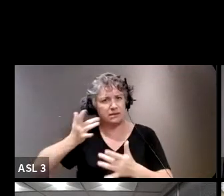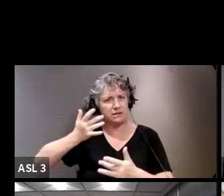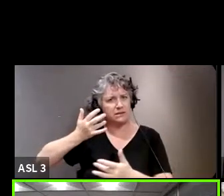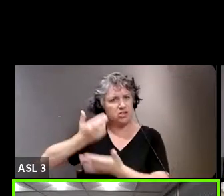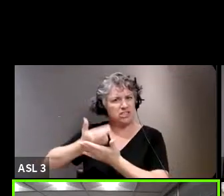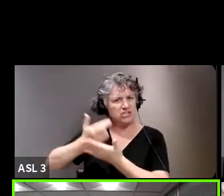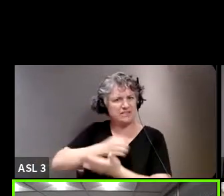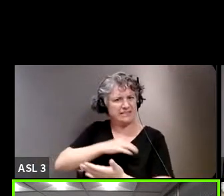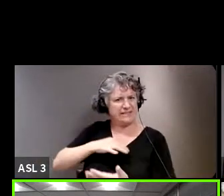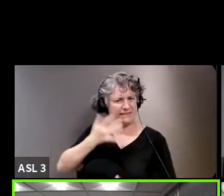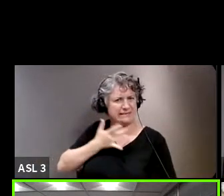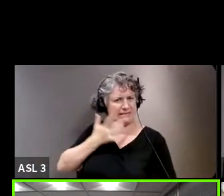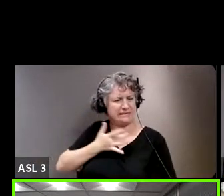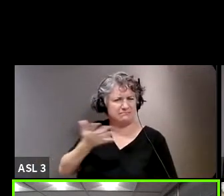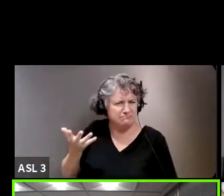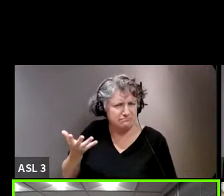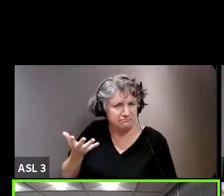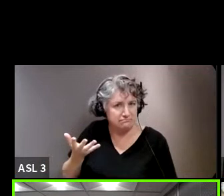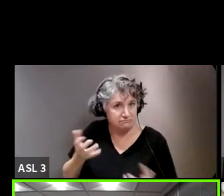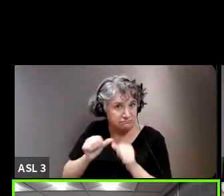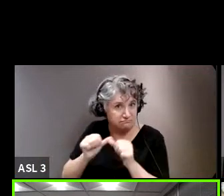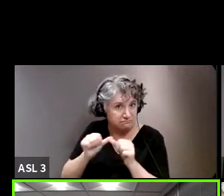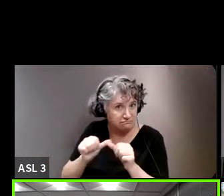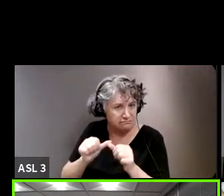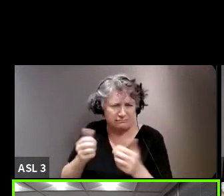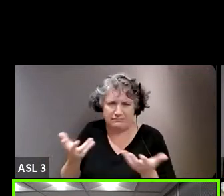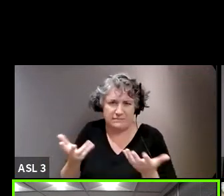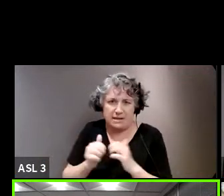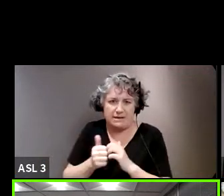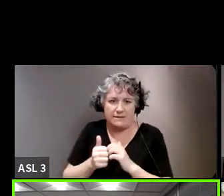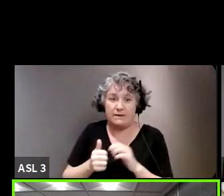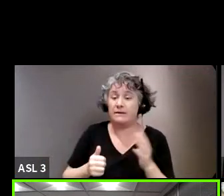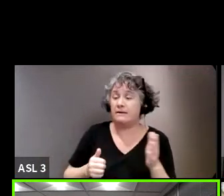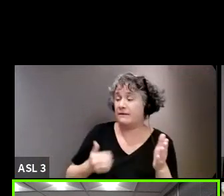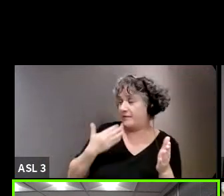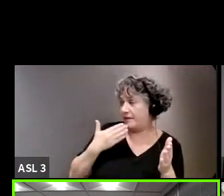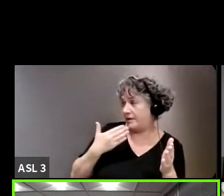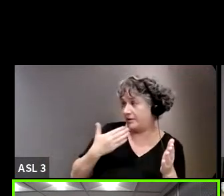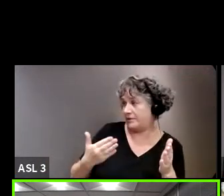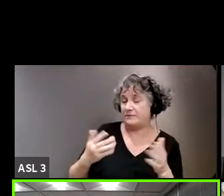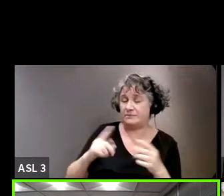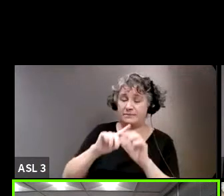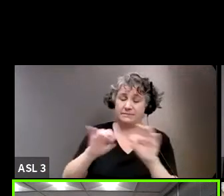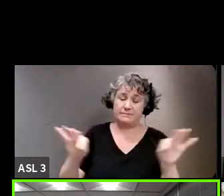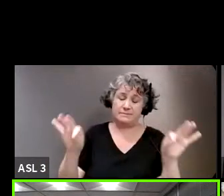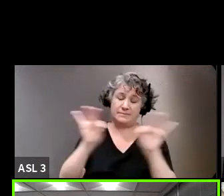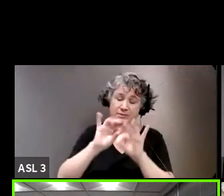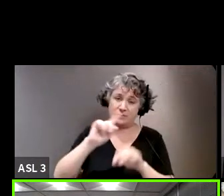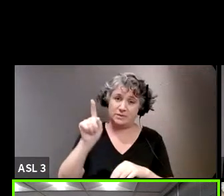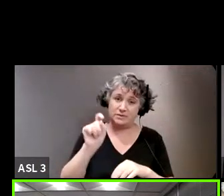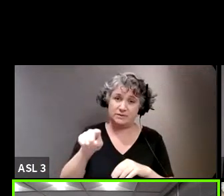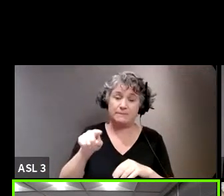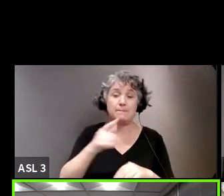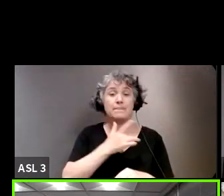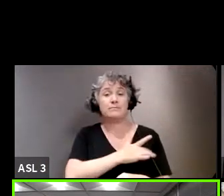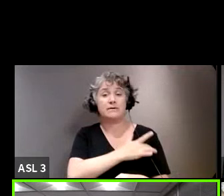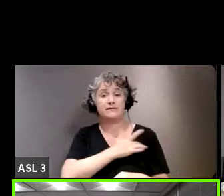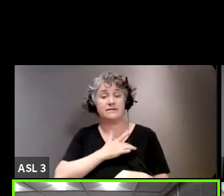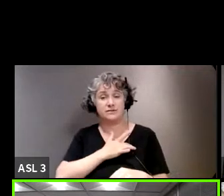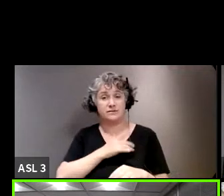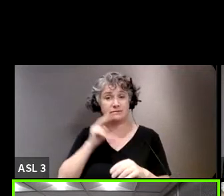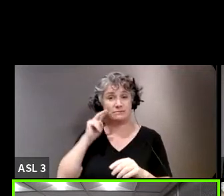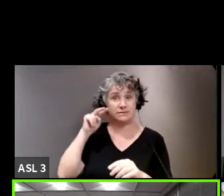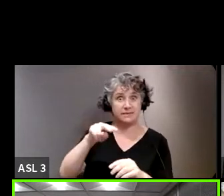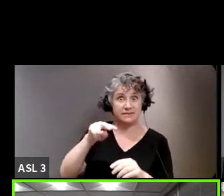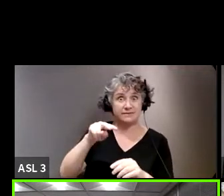thank you members important question um from a provincial regulation standpoint the regulations and standards are